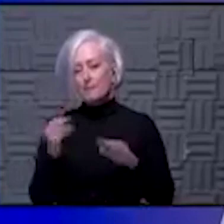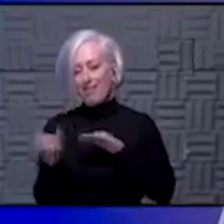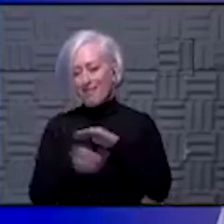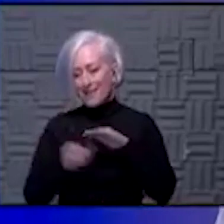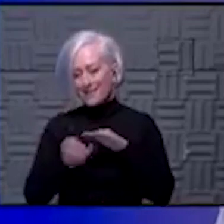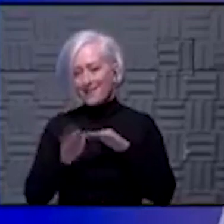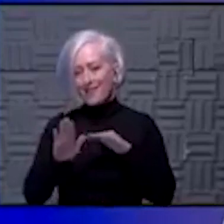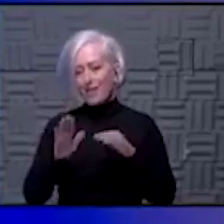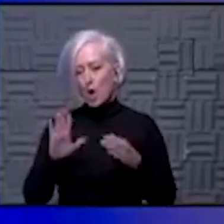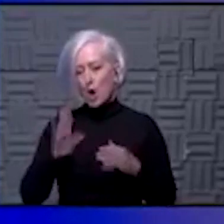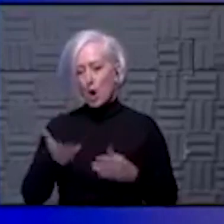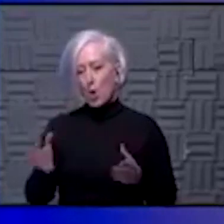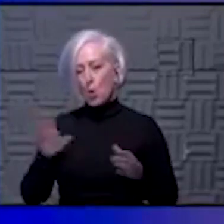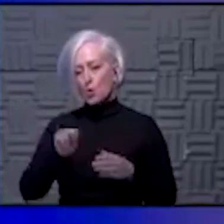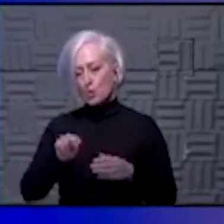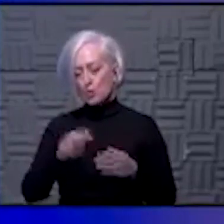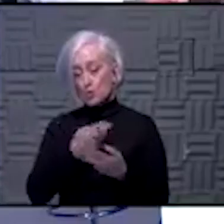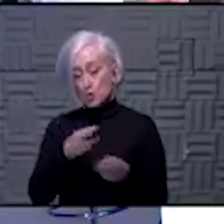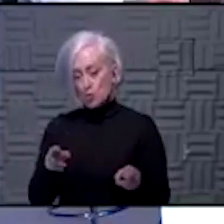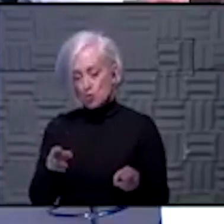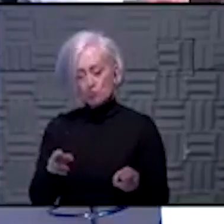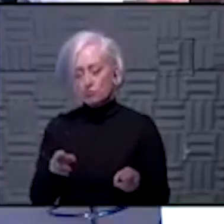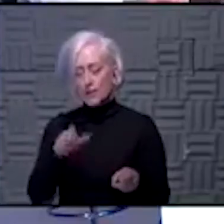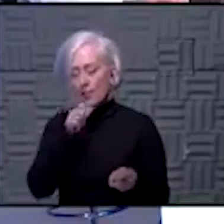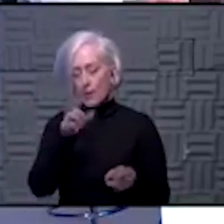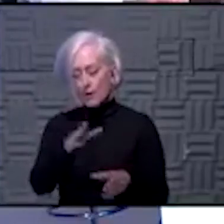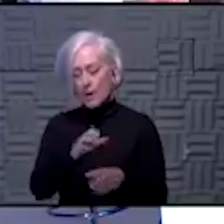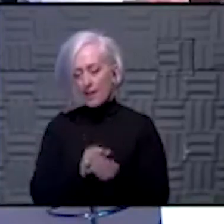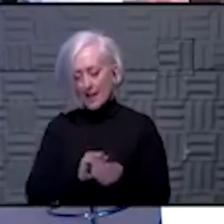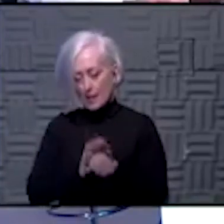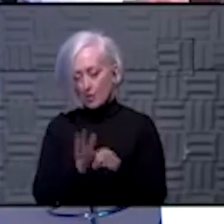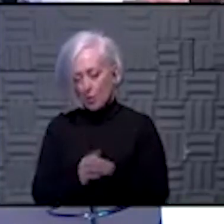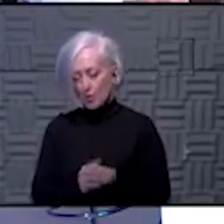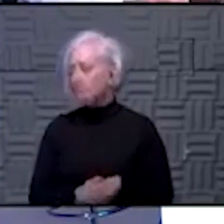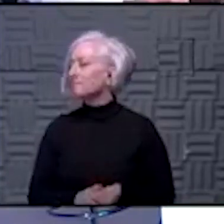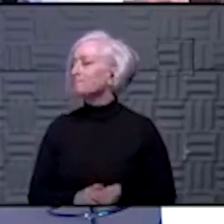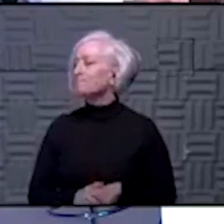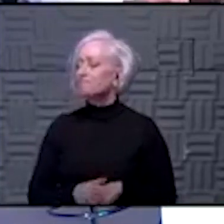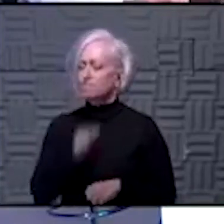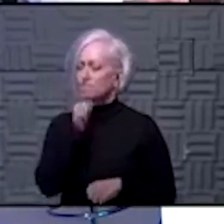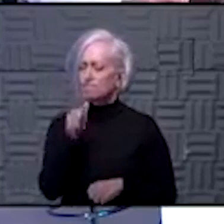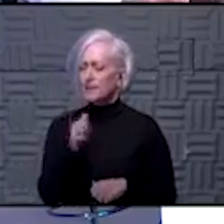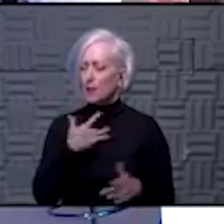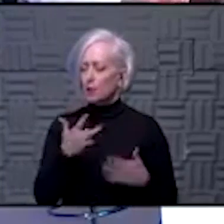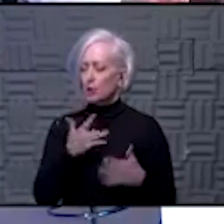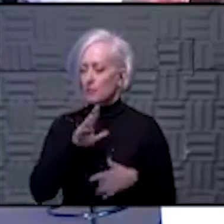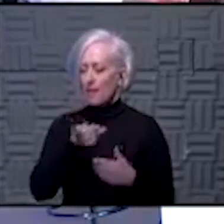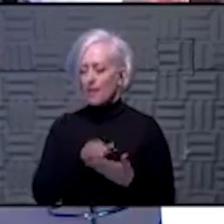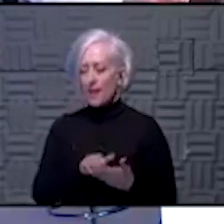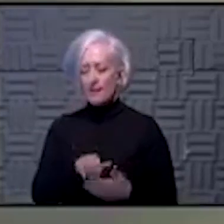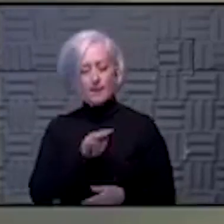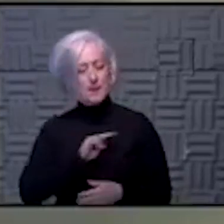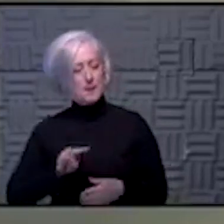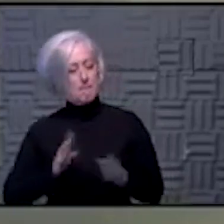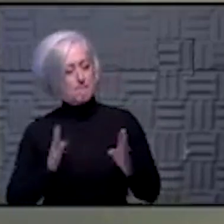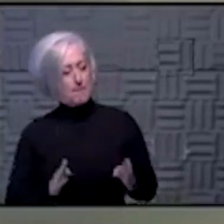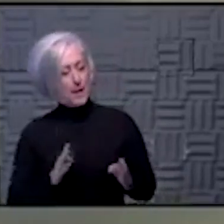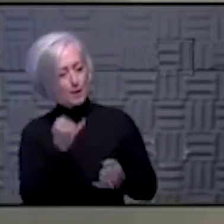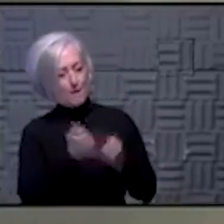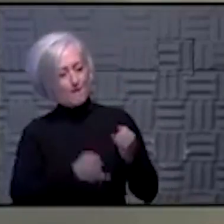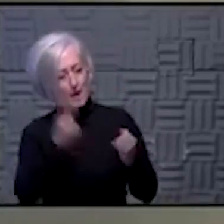no, I wouldn't be concerned about that. Mayor Alvey, final thoughts for today.